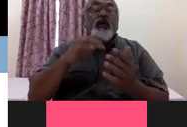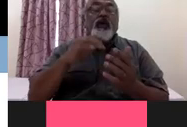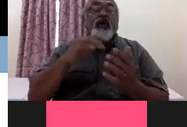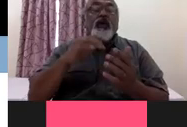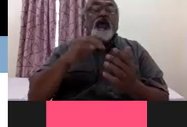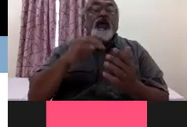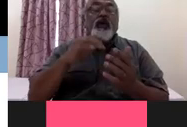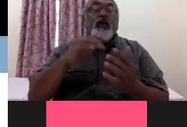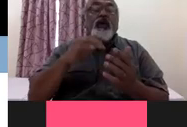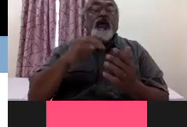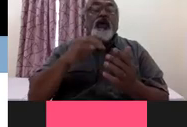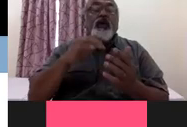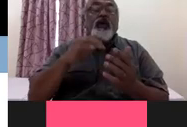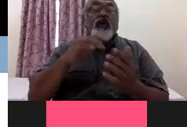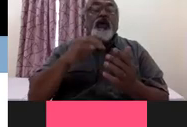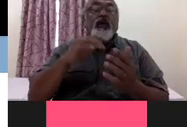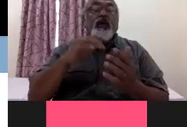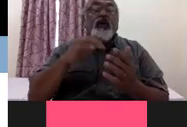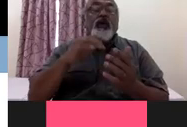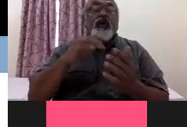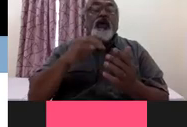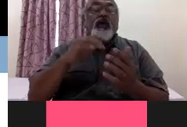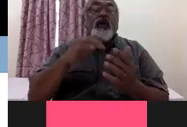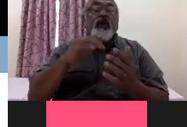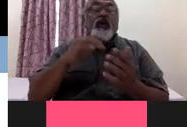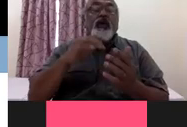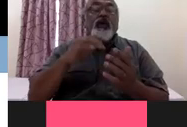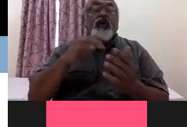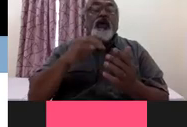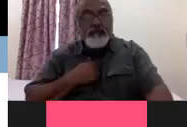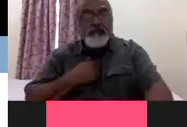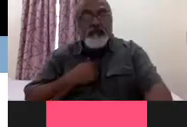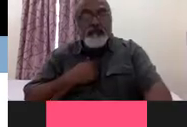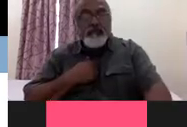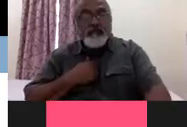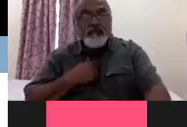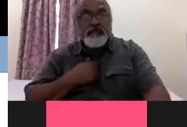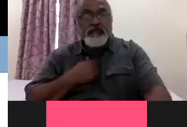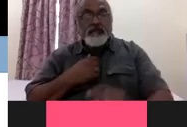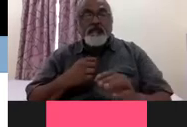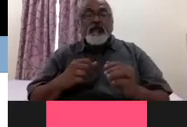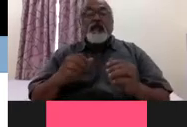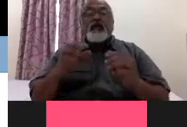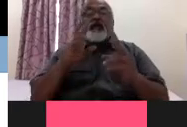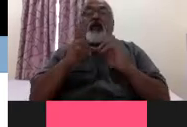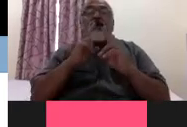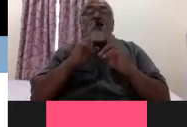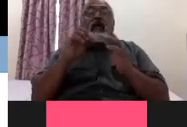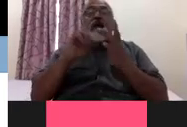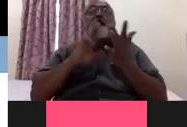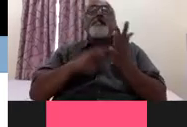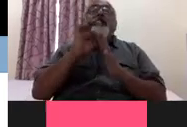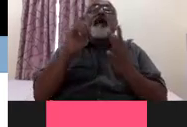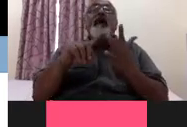went, basically when we define impairment, it is the physical part where a ligament or